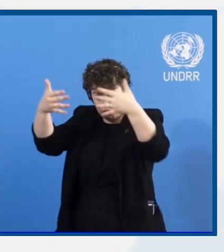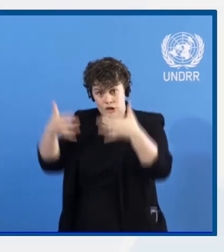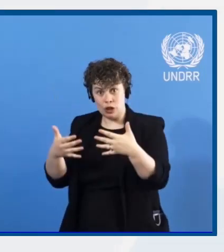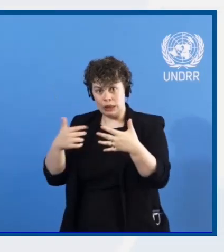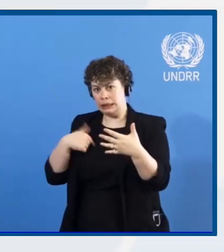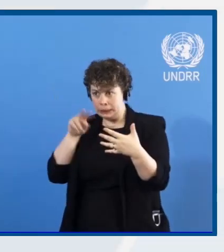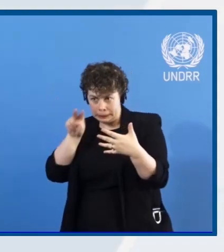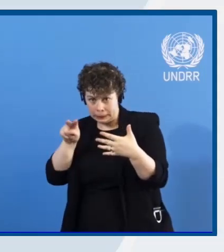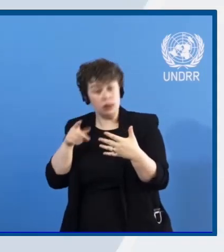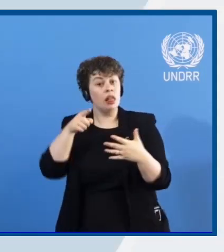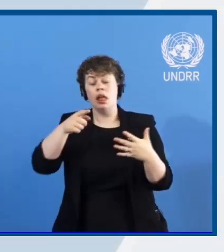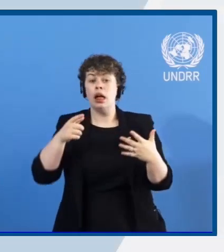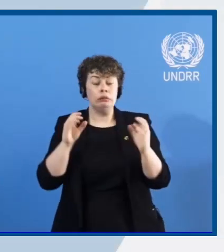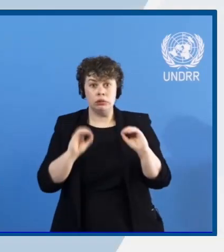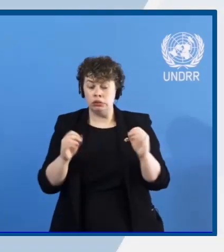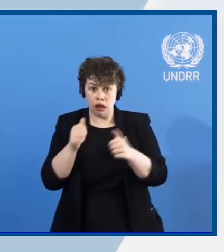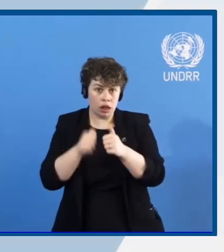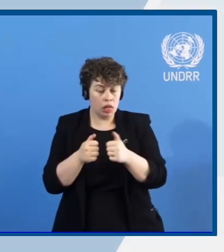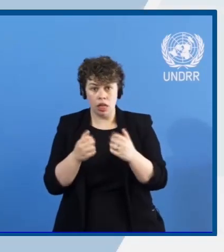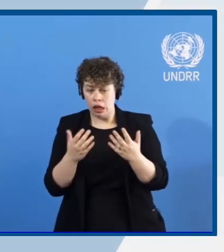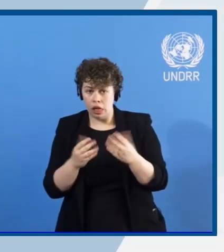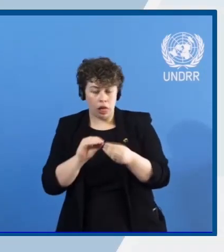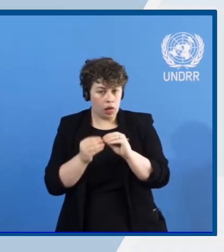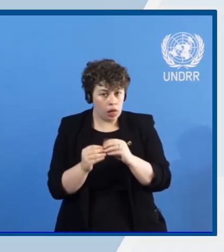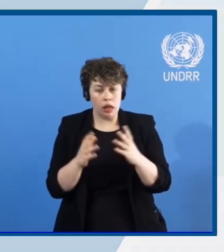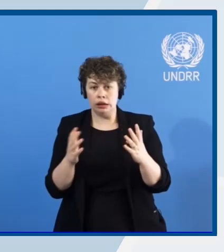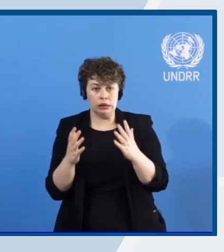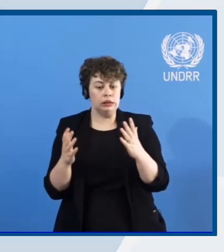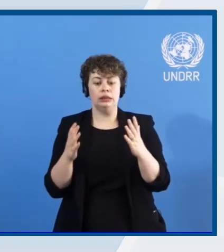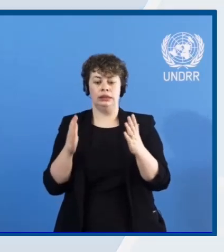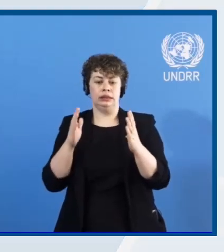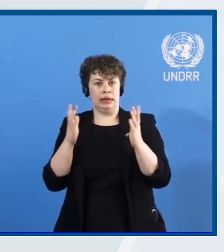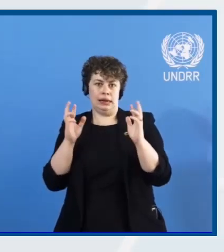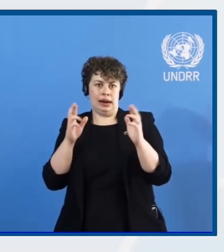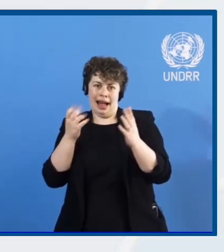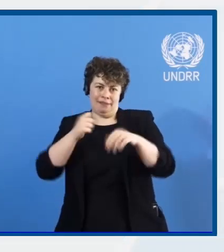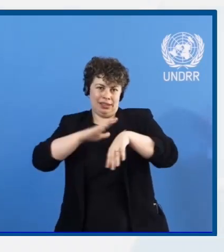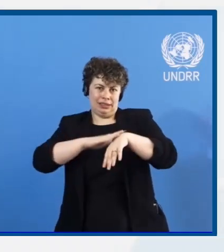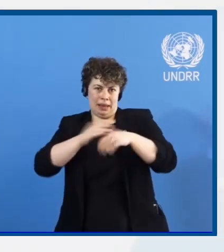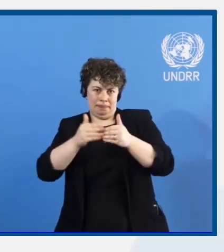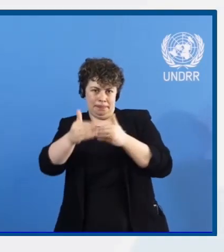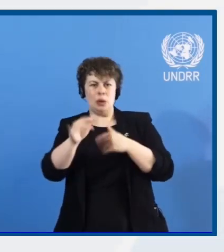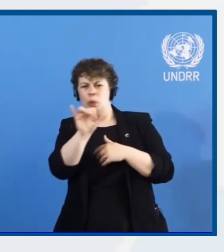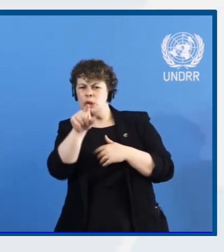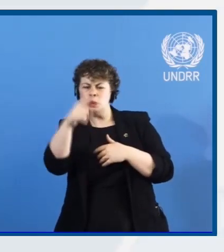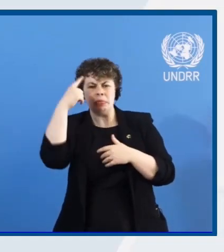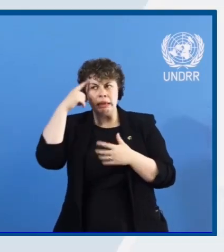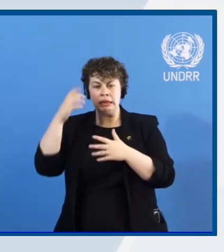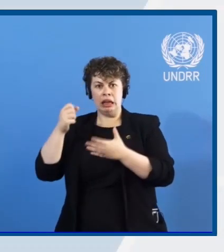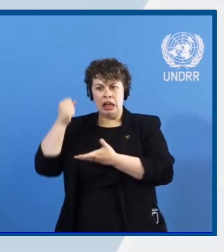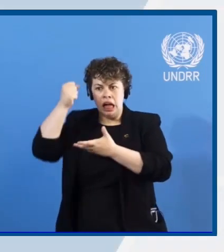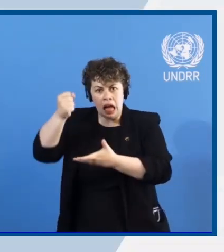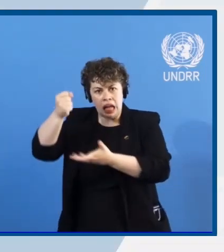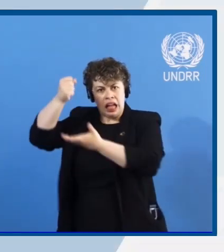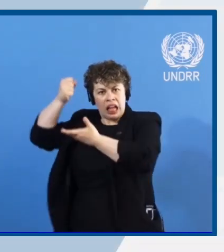If you haven't had a chance to yet vote on which one of the three you believe is the most